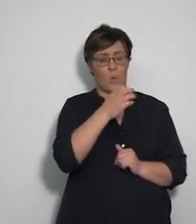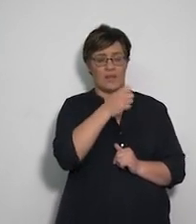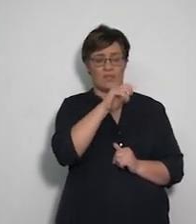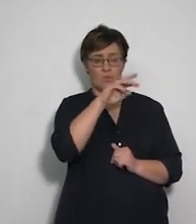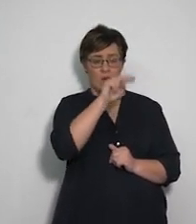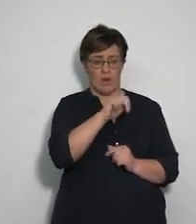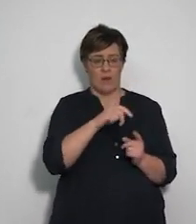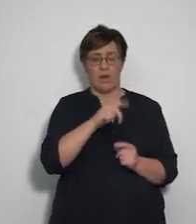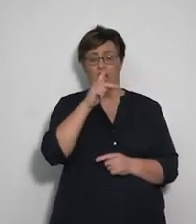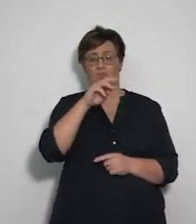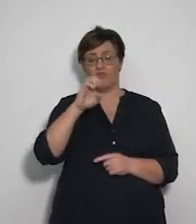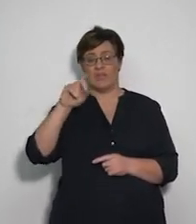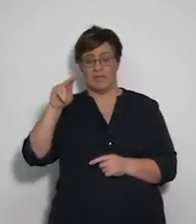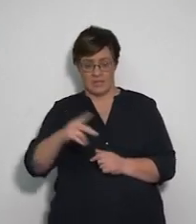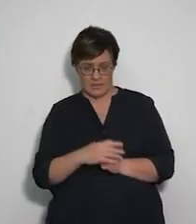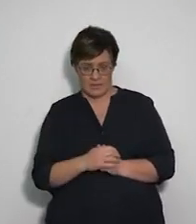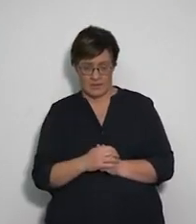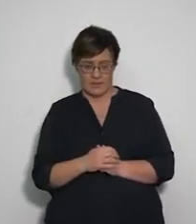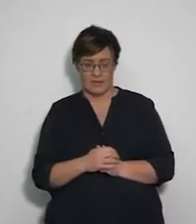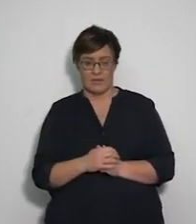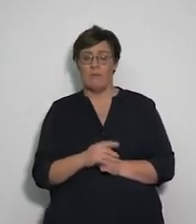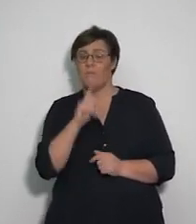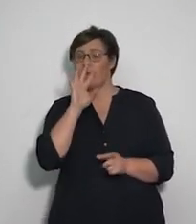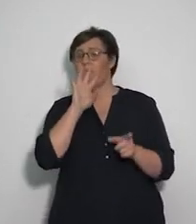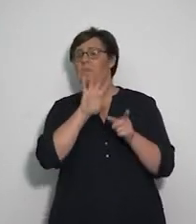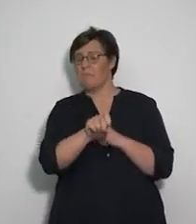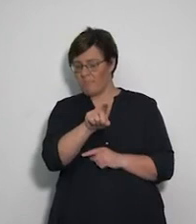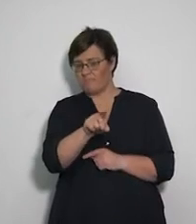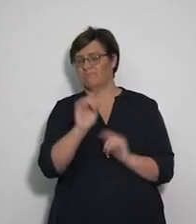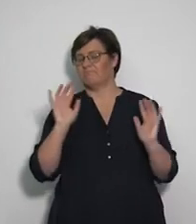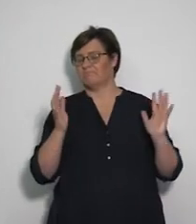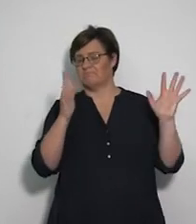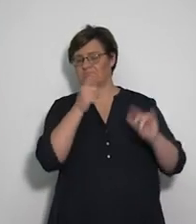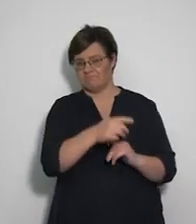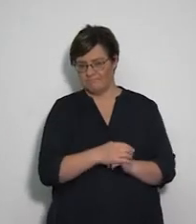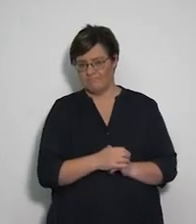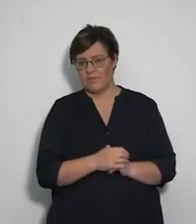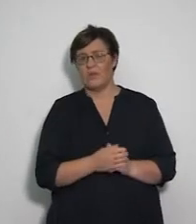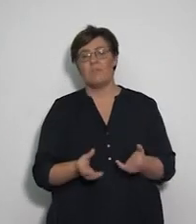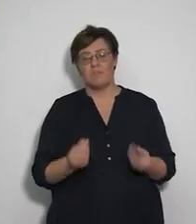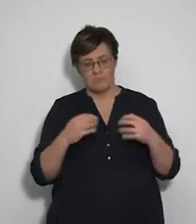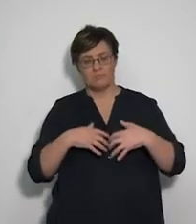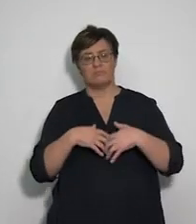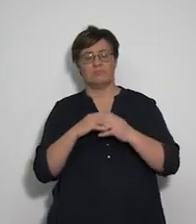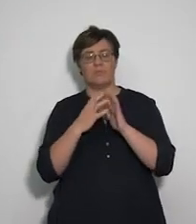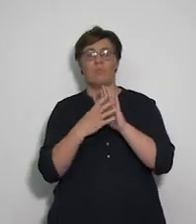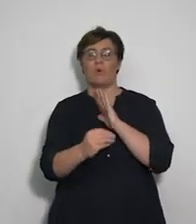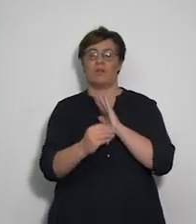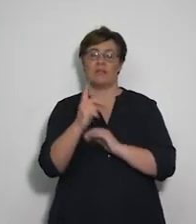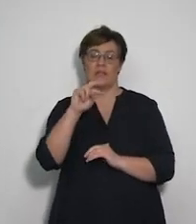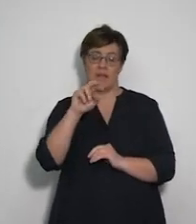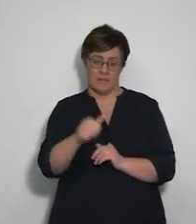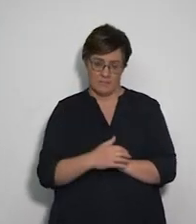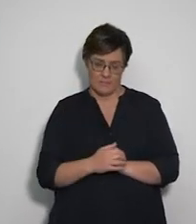and Crick, so the fellowship between James Watson and Francis Crick, were recognized for that, obviously, when they put together the model of the